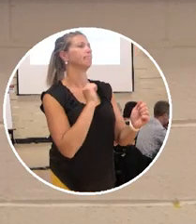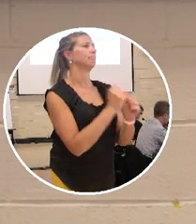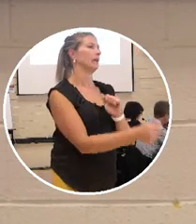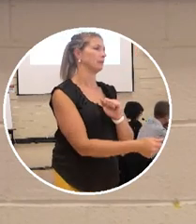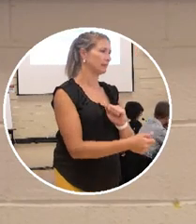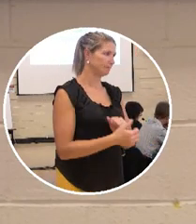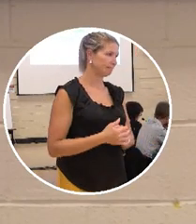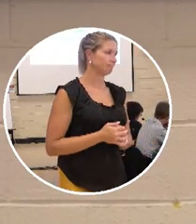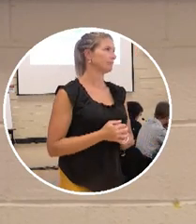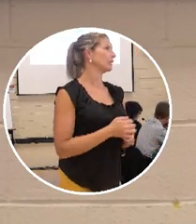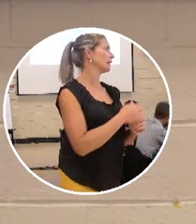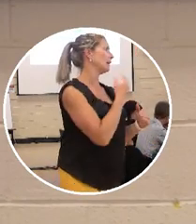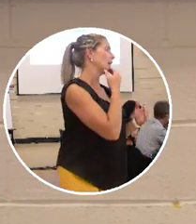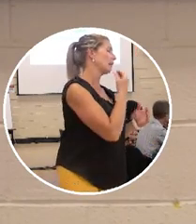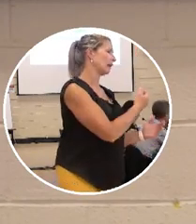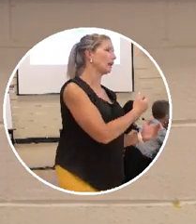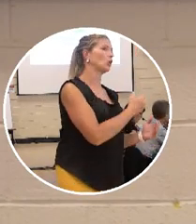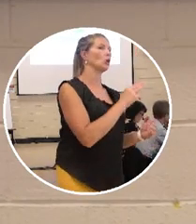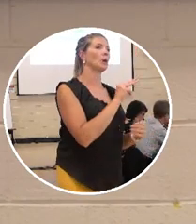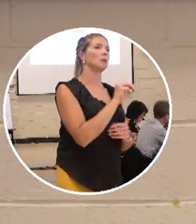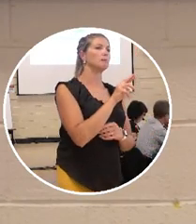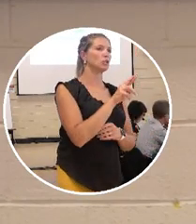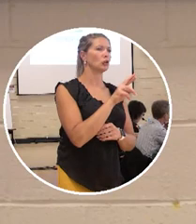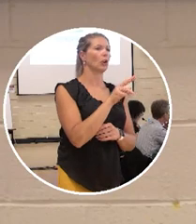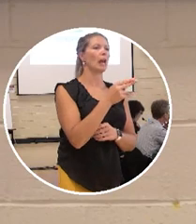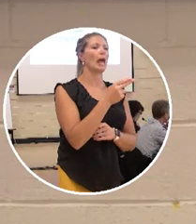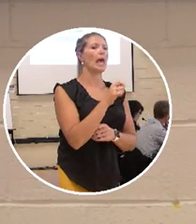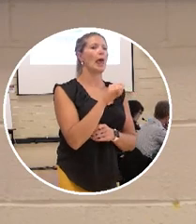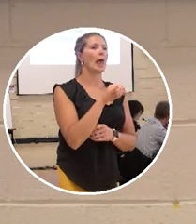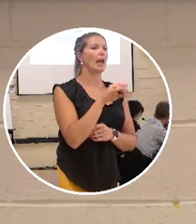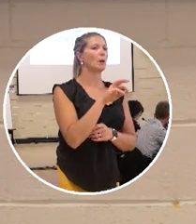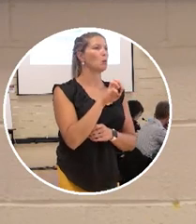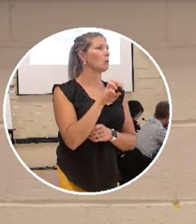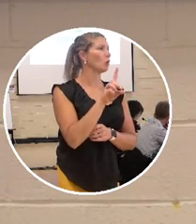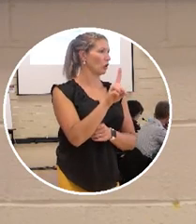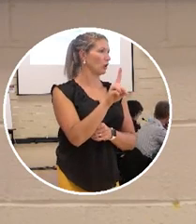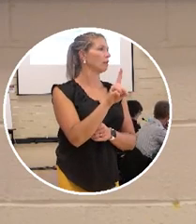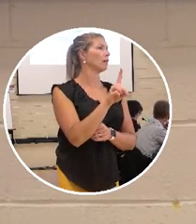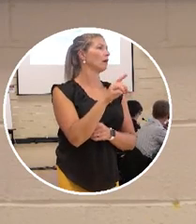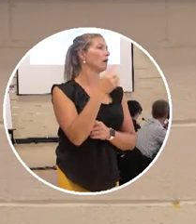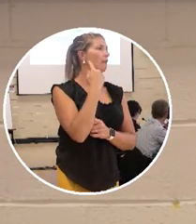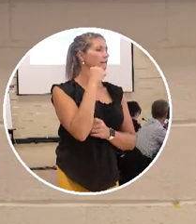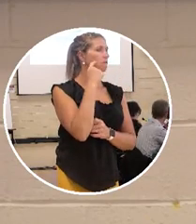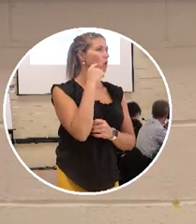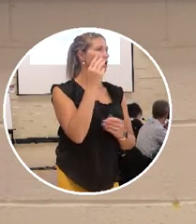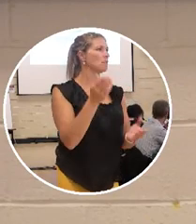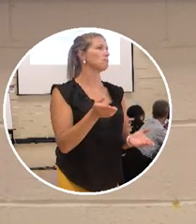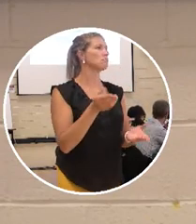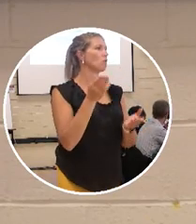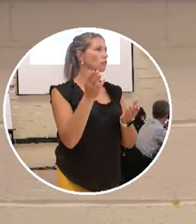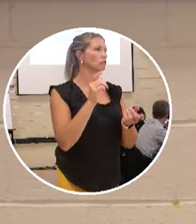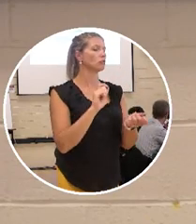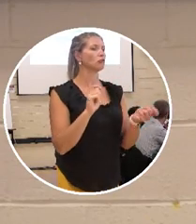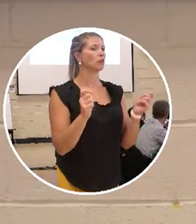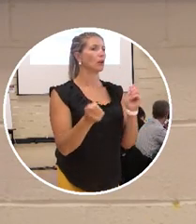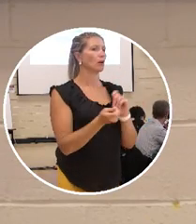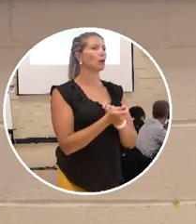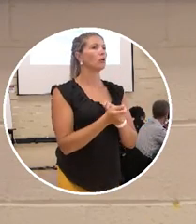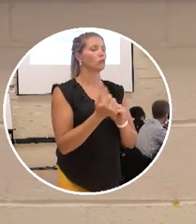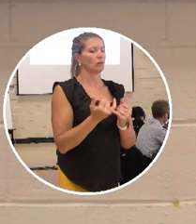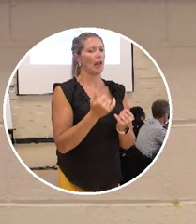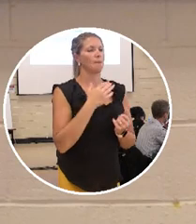you, Hayward, for chairing that committee and getting the work done so that we actually made the necessary amendments. And now I'll do my job